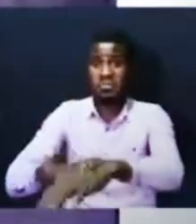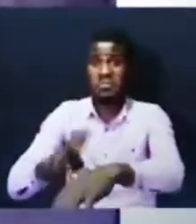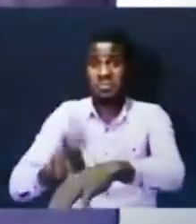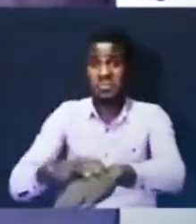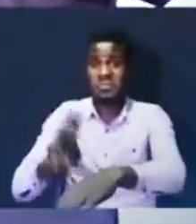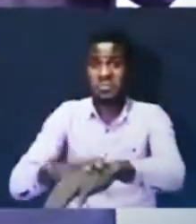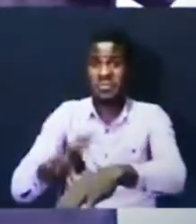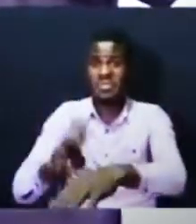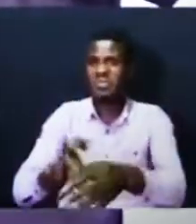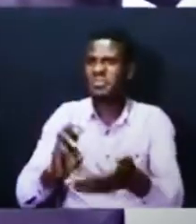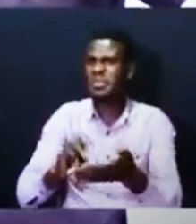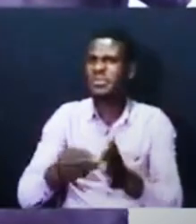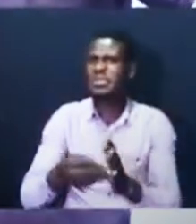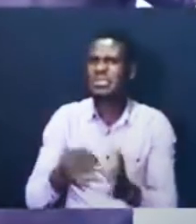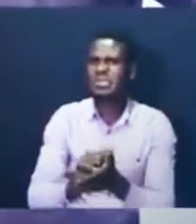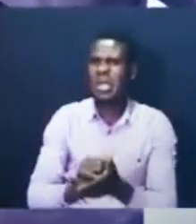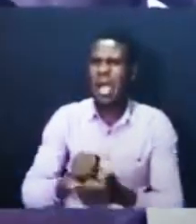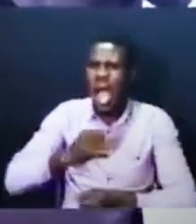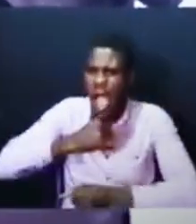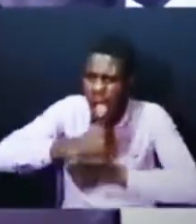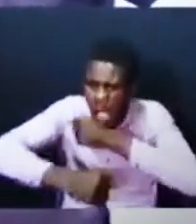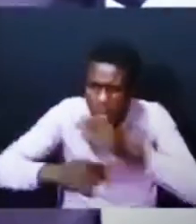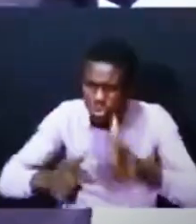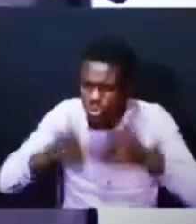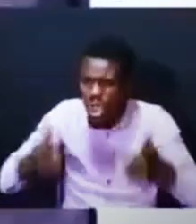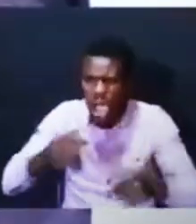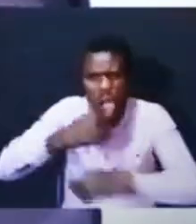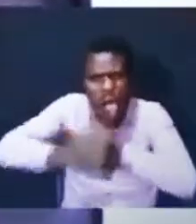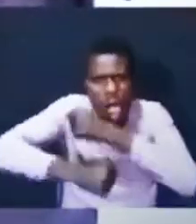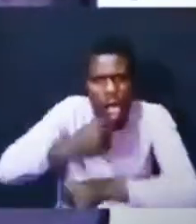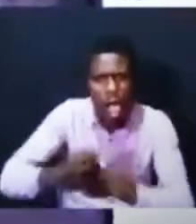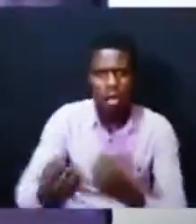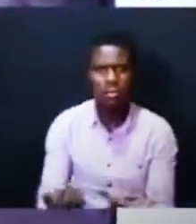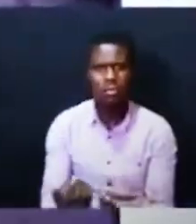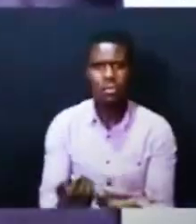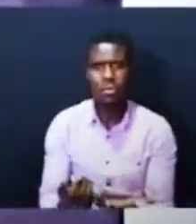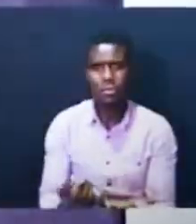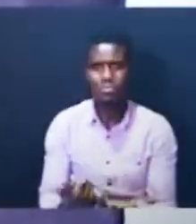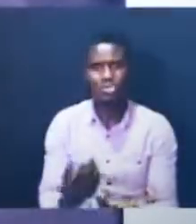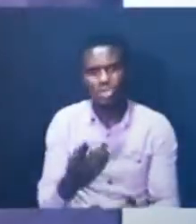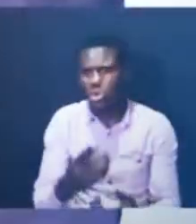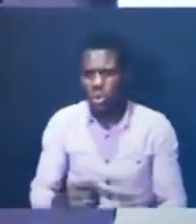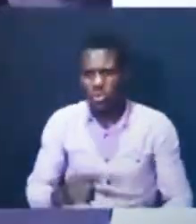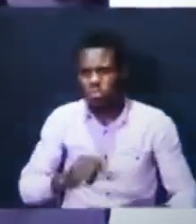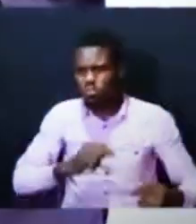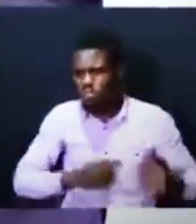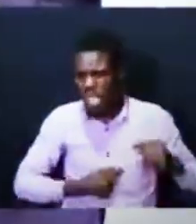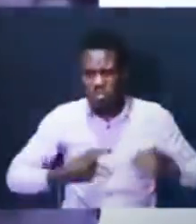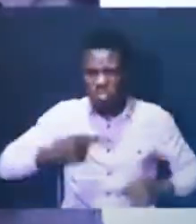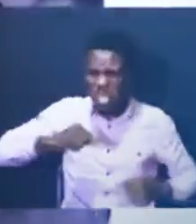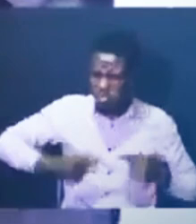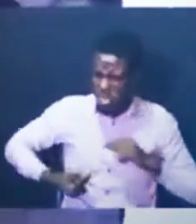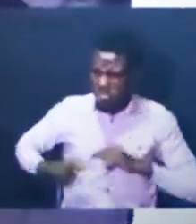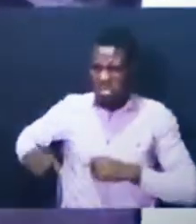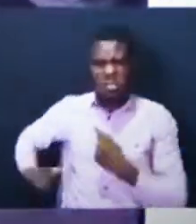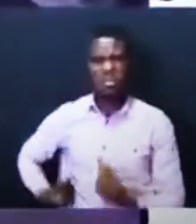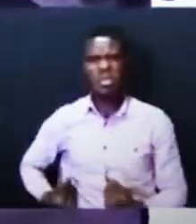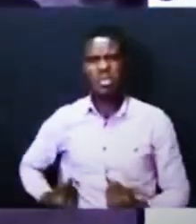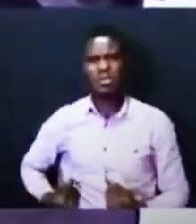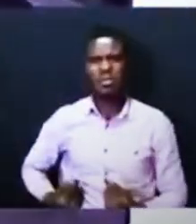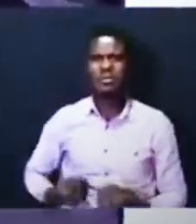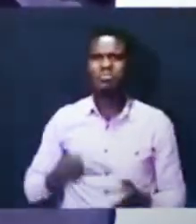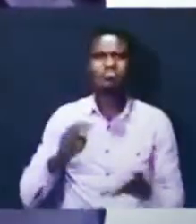no echrese or how ni amani hunu kese. Woe here means affliction. Due no echrese noma ebewo wo ne miao. Woe here